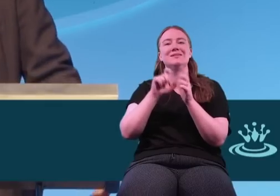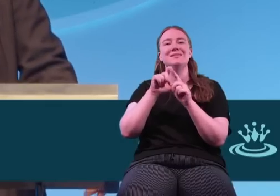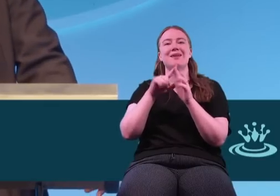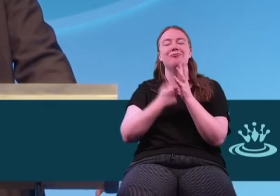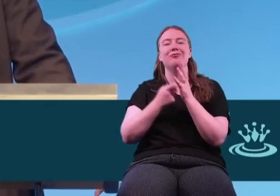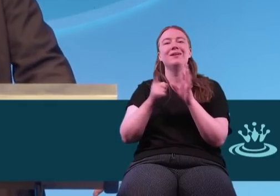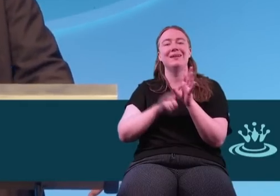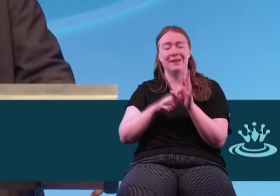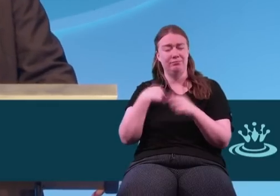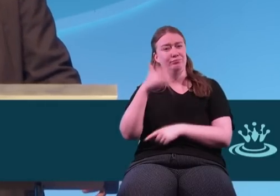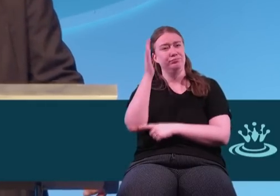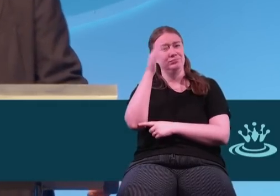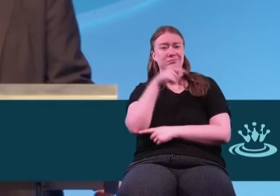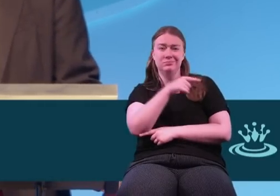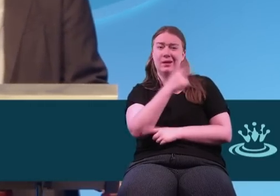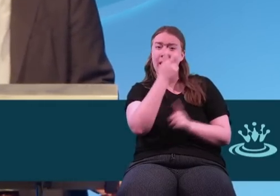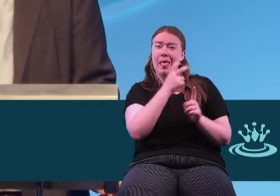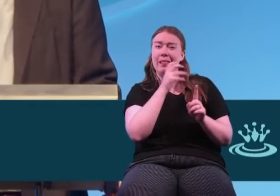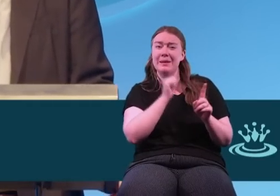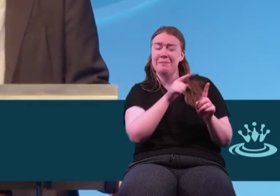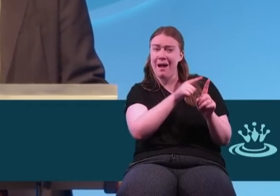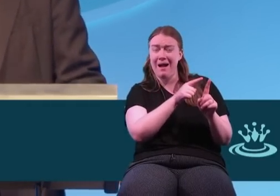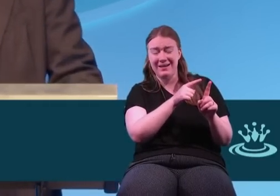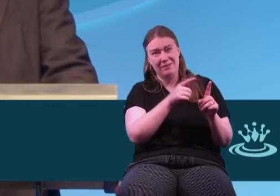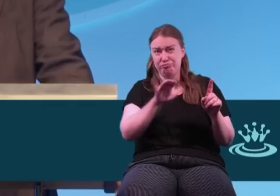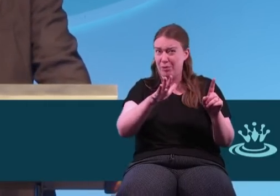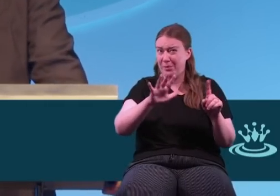man, probably about the age that I am now.